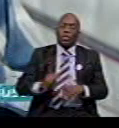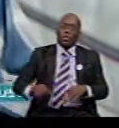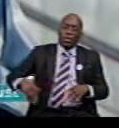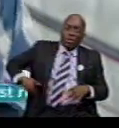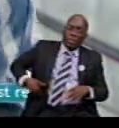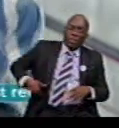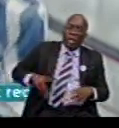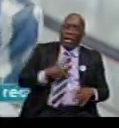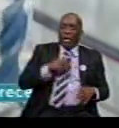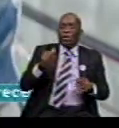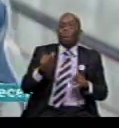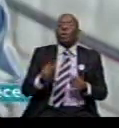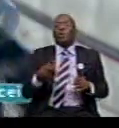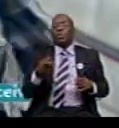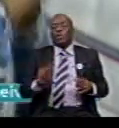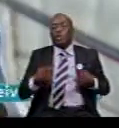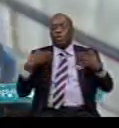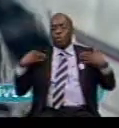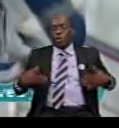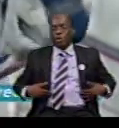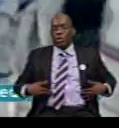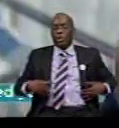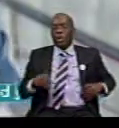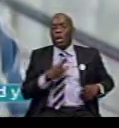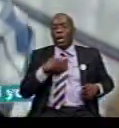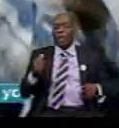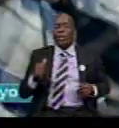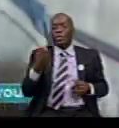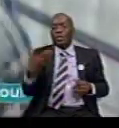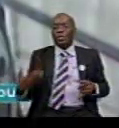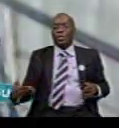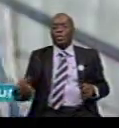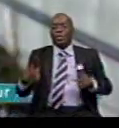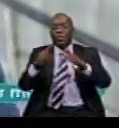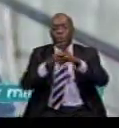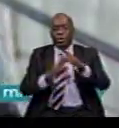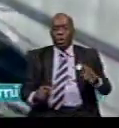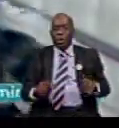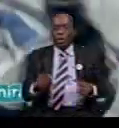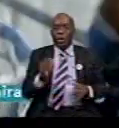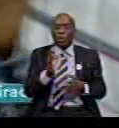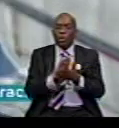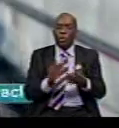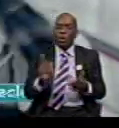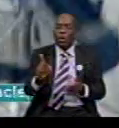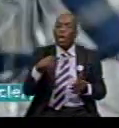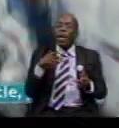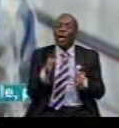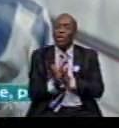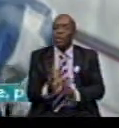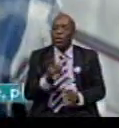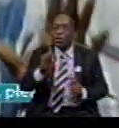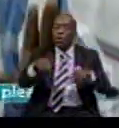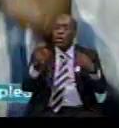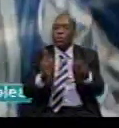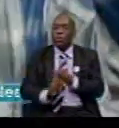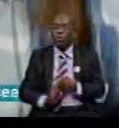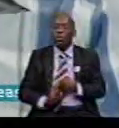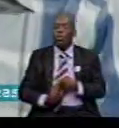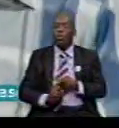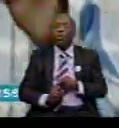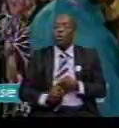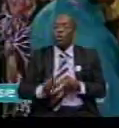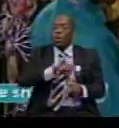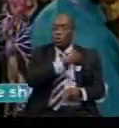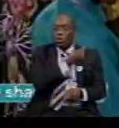side waist, everything gone. People were asking me whether I went to hospital, whether I rubbed something or whatever. I said no. I